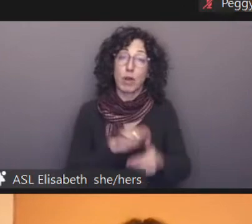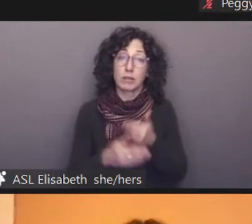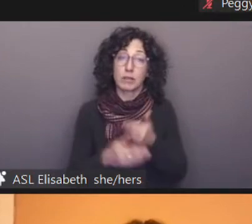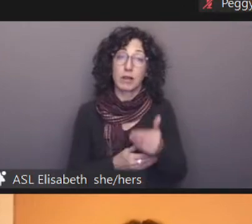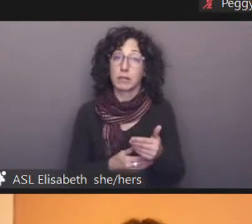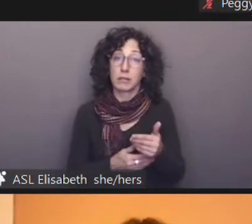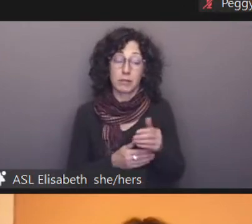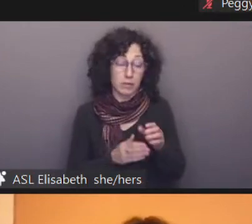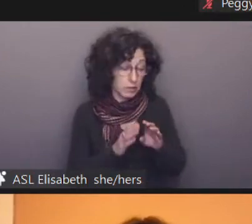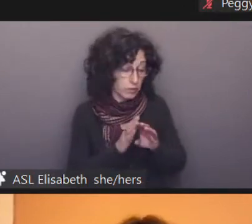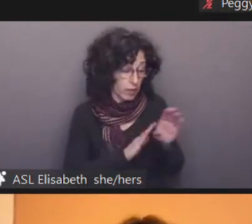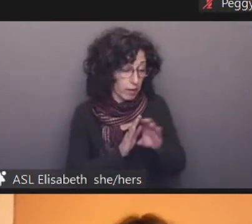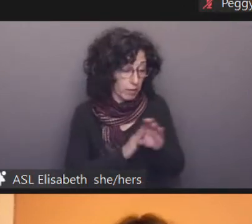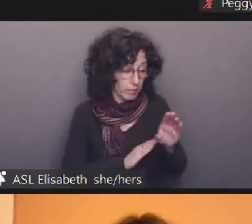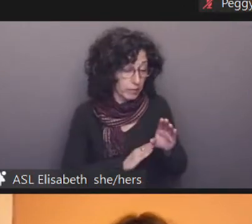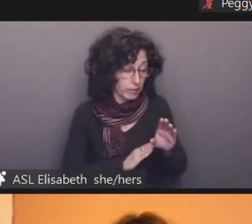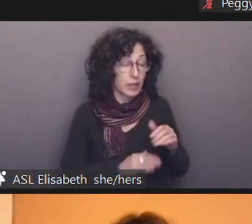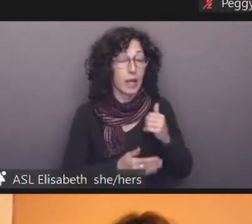help prevent that.